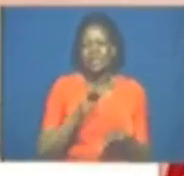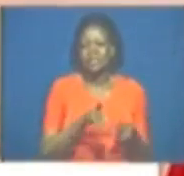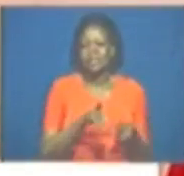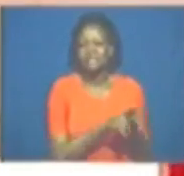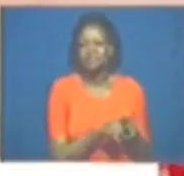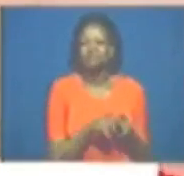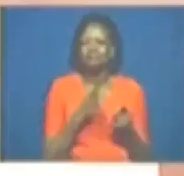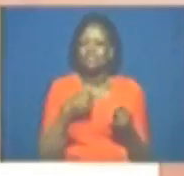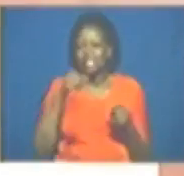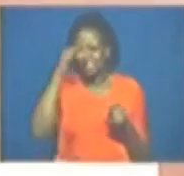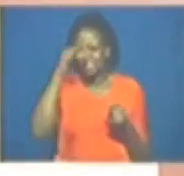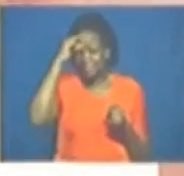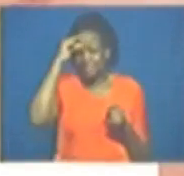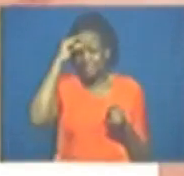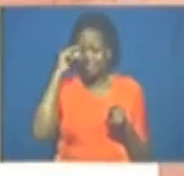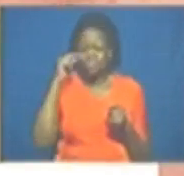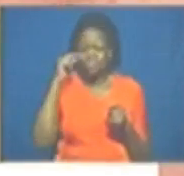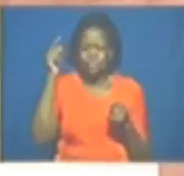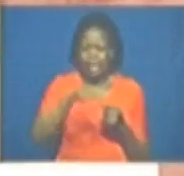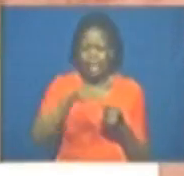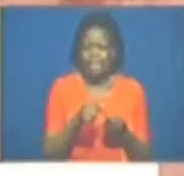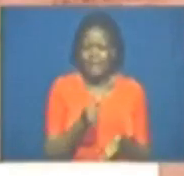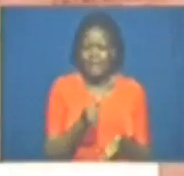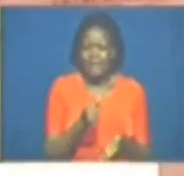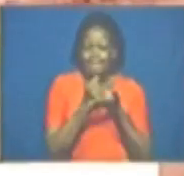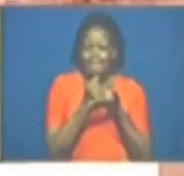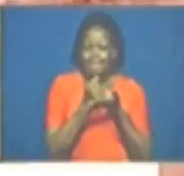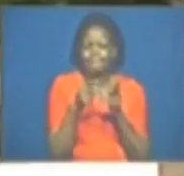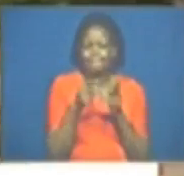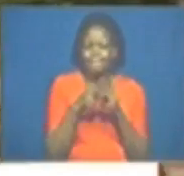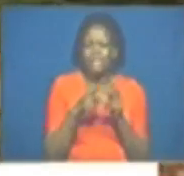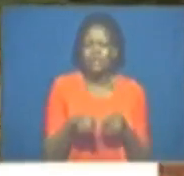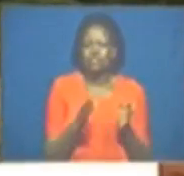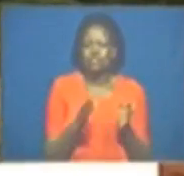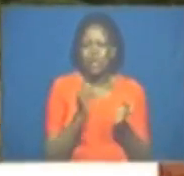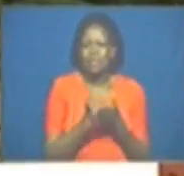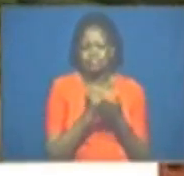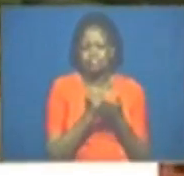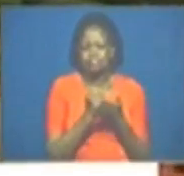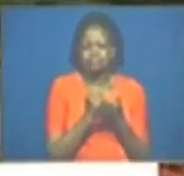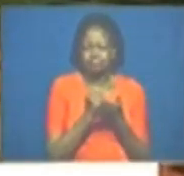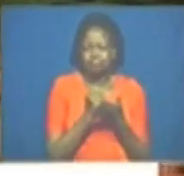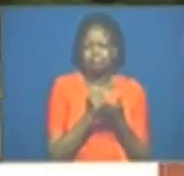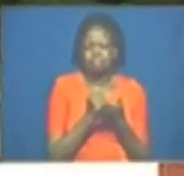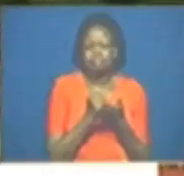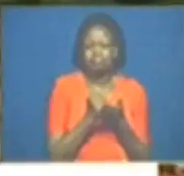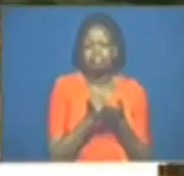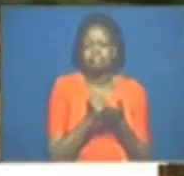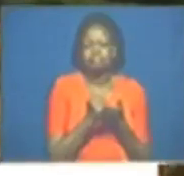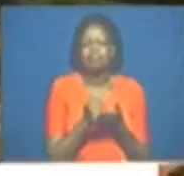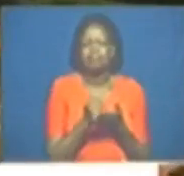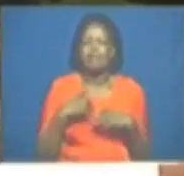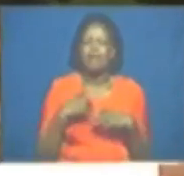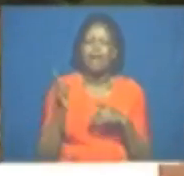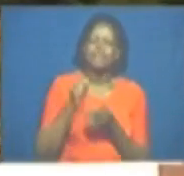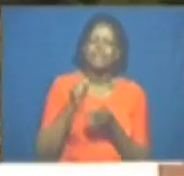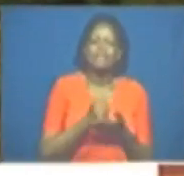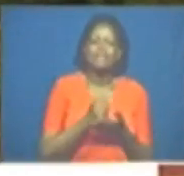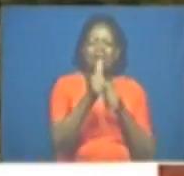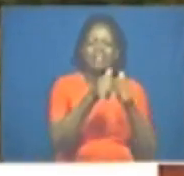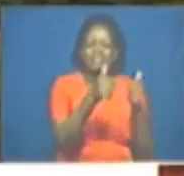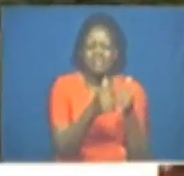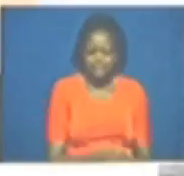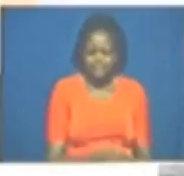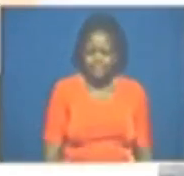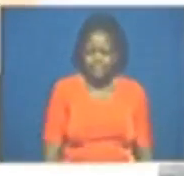the government to step in and help repair the roads to enable humanitarian assistance reach hundreds who have been